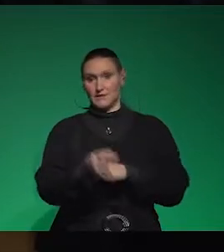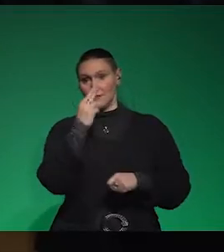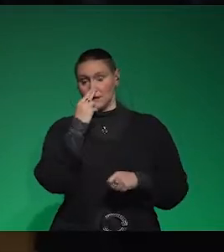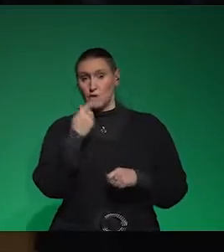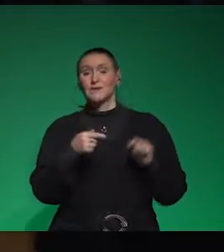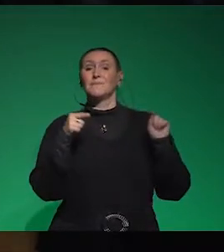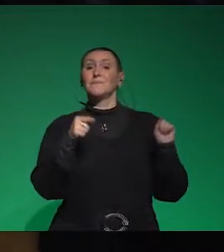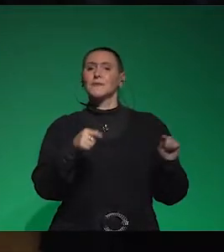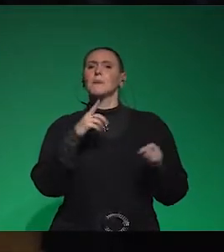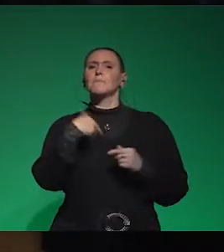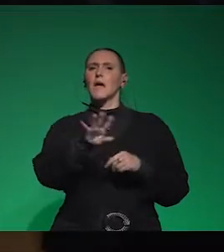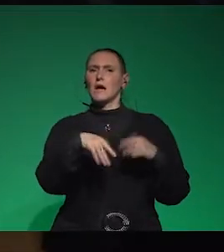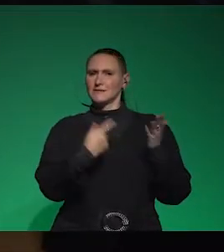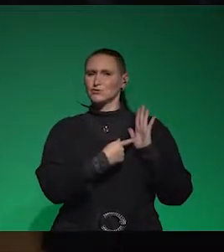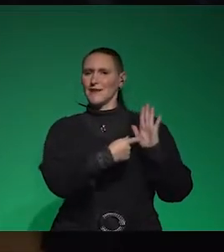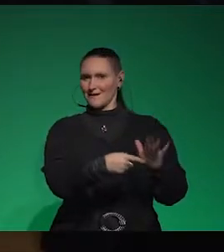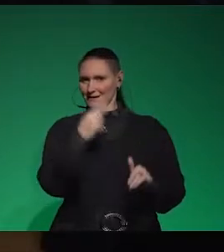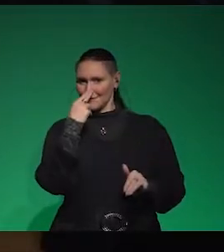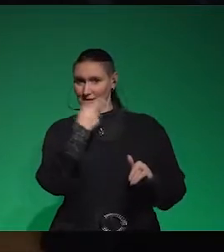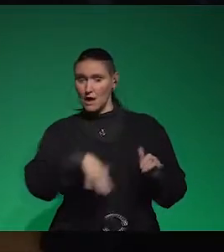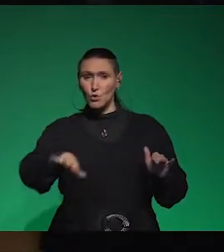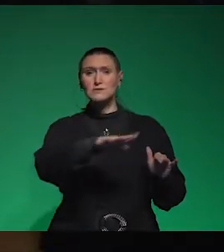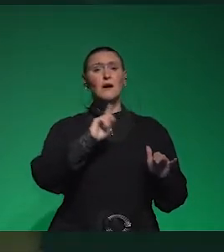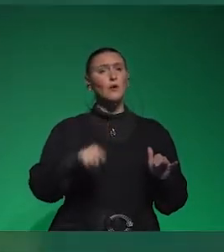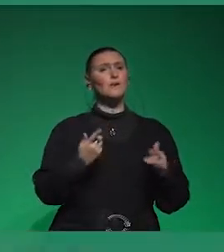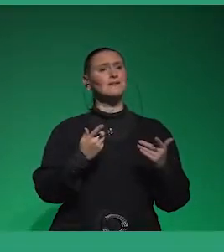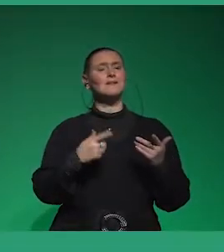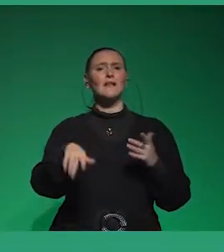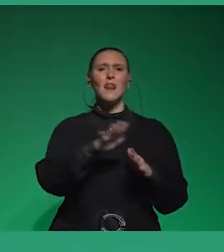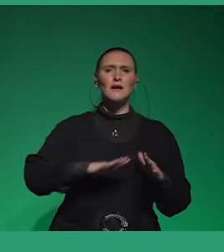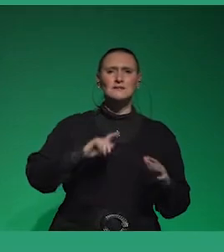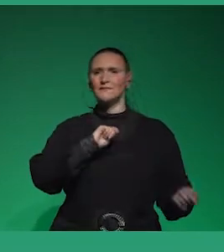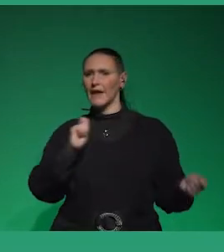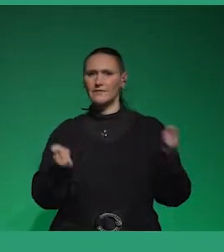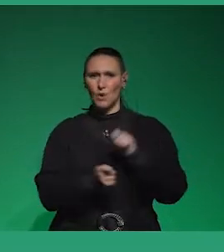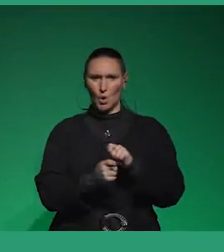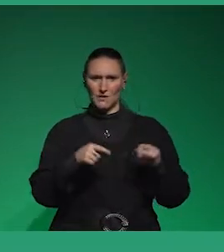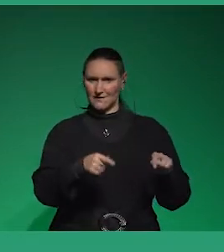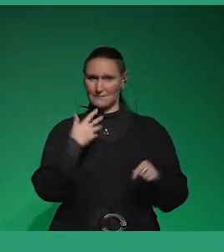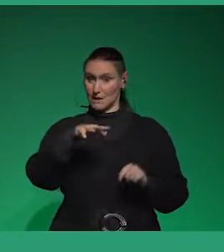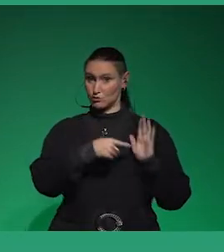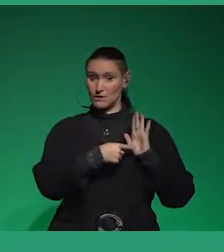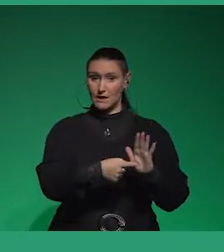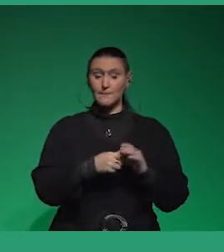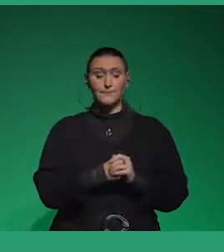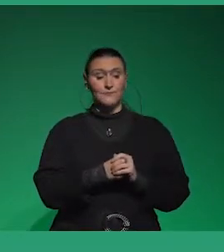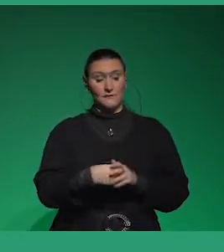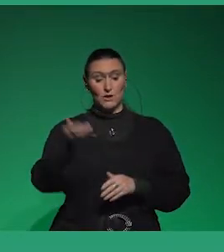this point, I would like to show you the map of land transformation from the